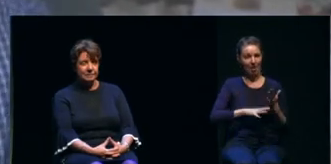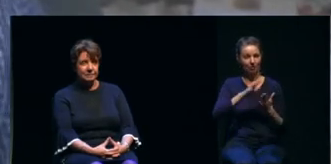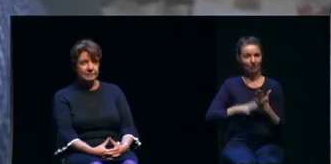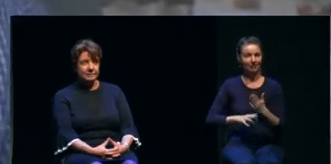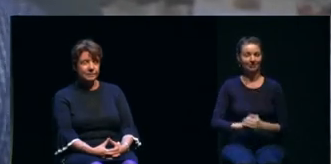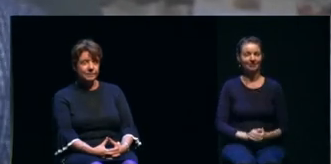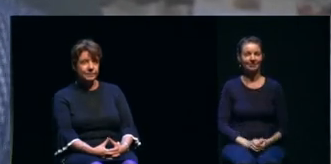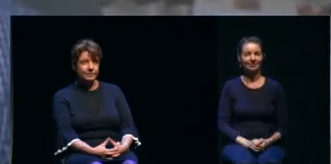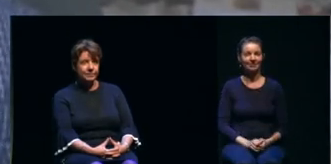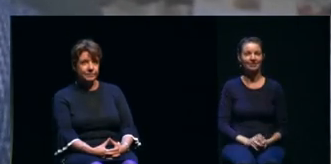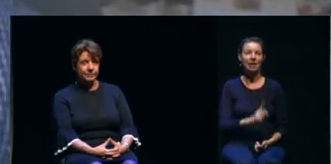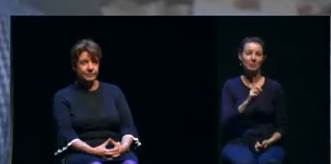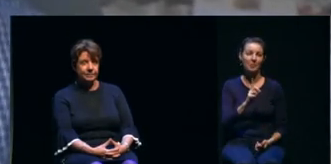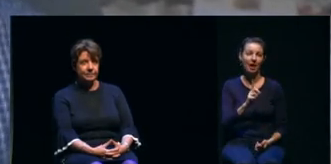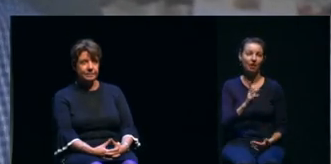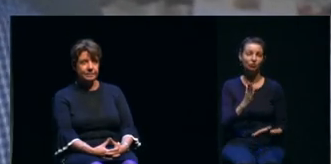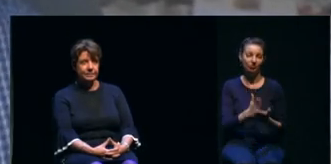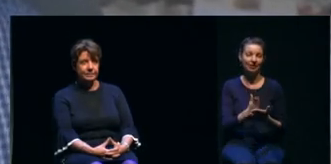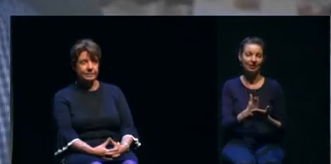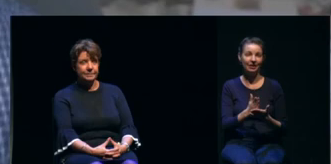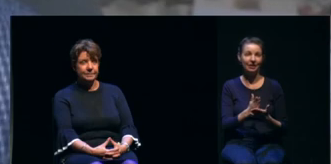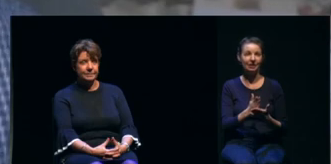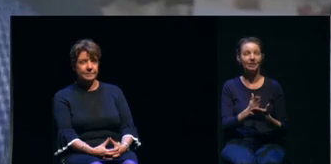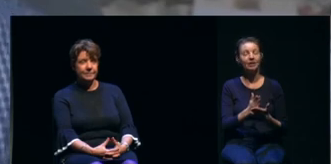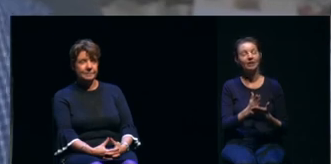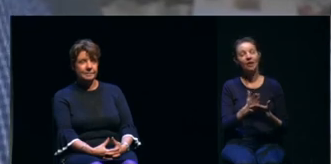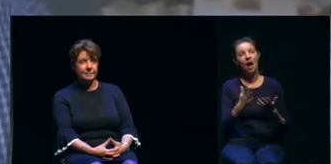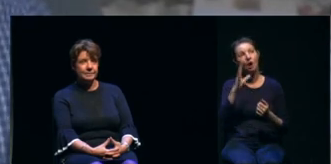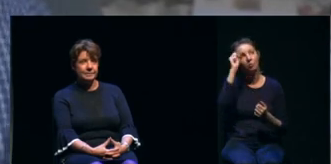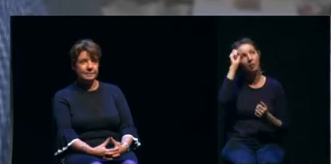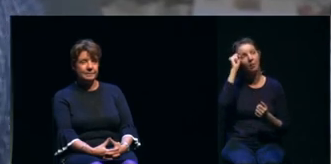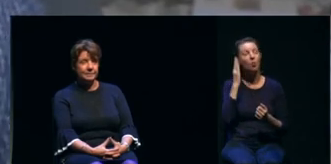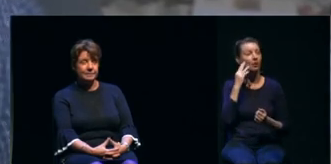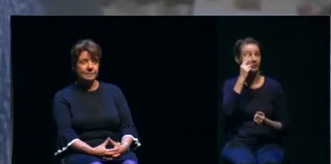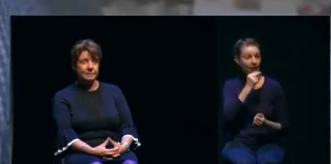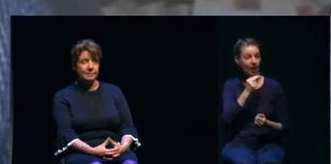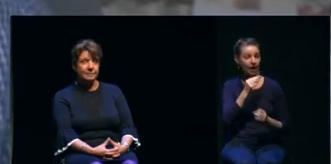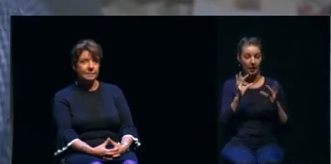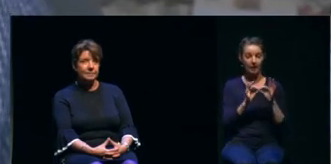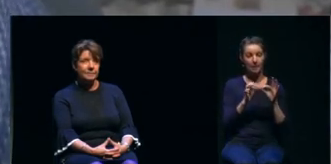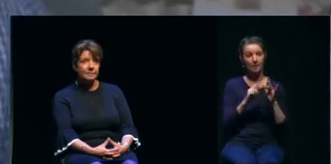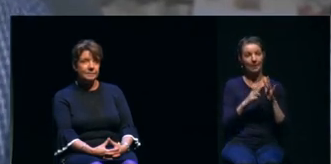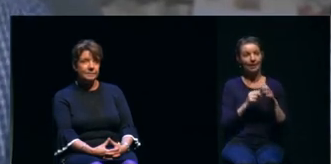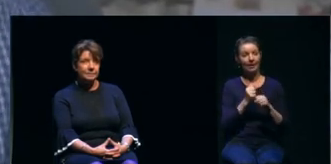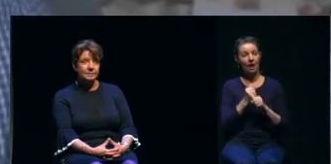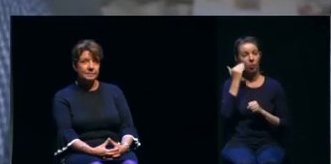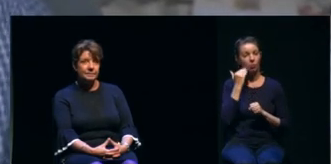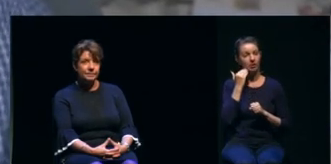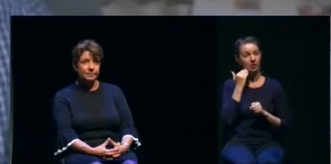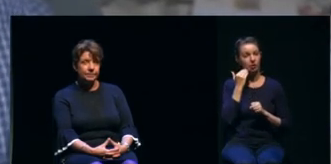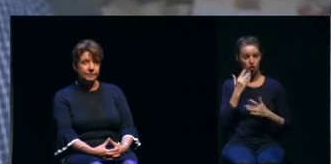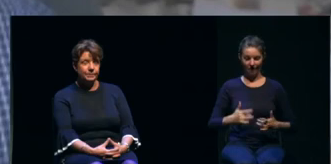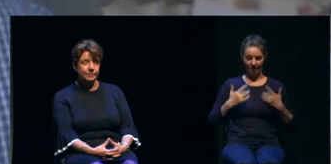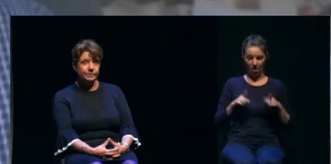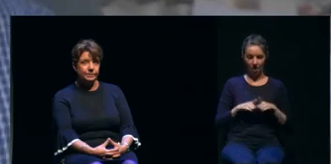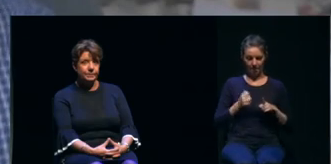it, it's the kind of apogee of being a woman, because I remember being aware at a very young age that to be a woman at any age is to feel like you are a to-do